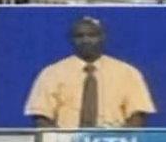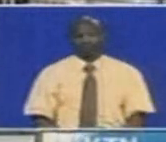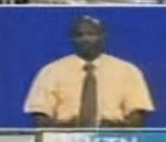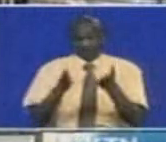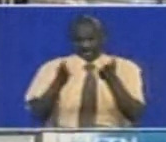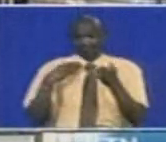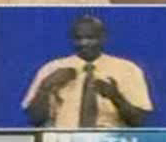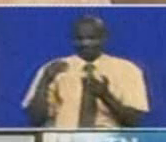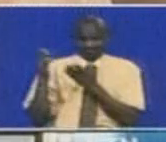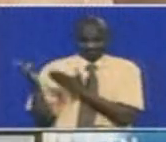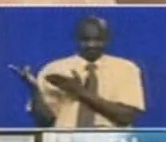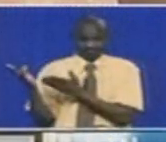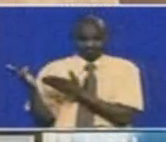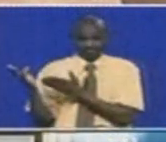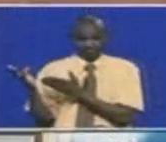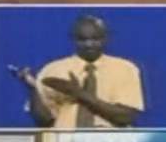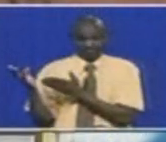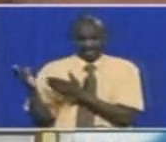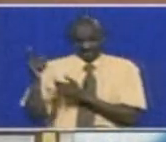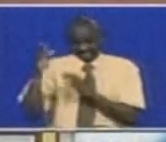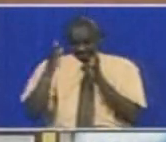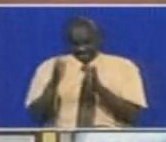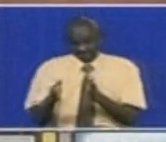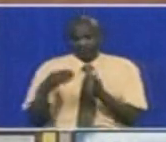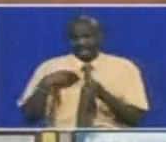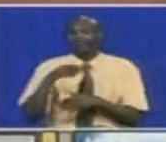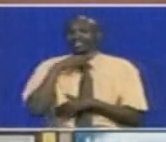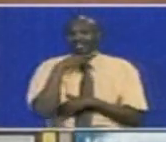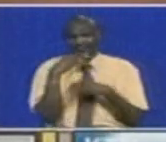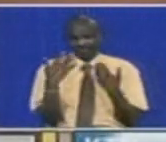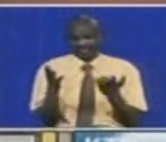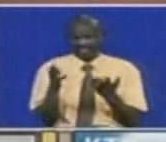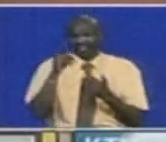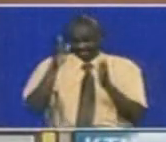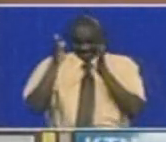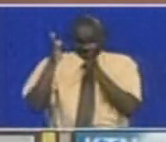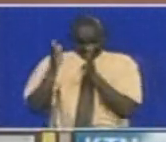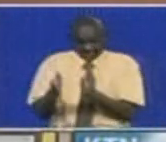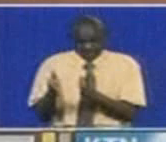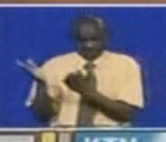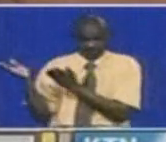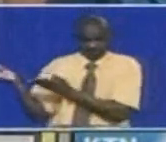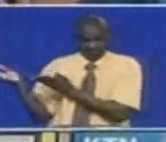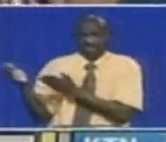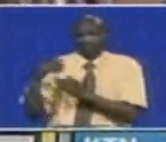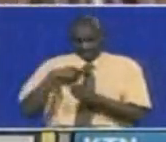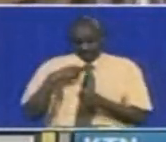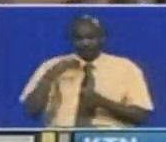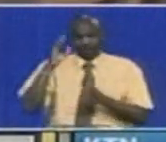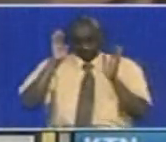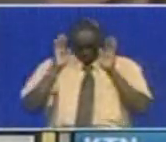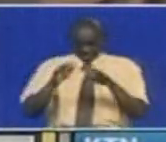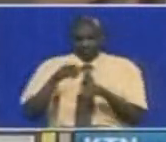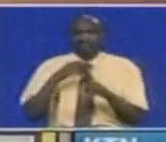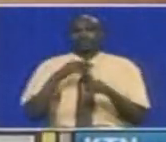Controversial, outspoken, polarizing, and now dead. Abu Bakr Sharif, the Mombasa-based Muslim cleric, often a